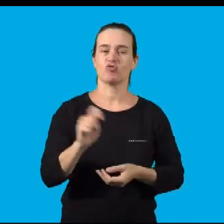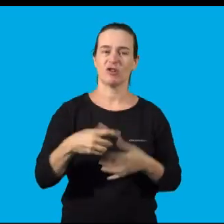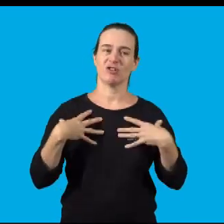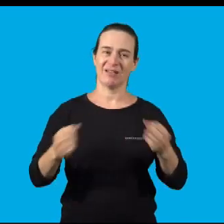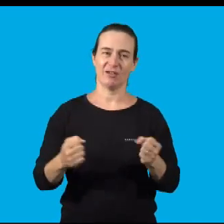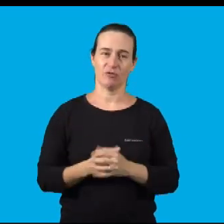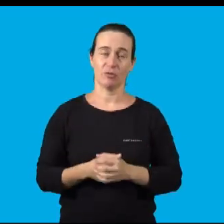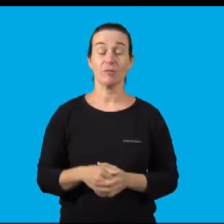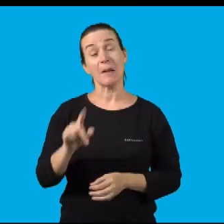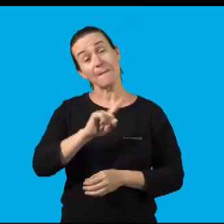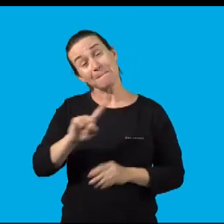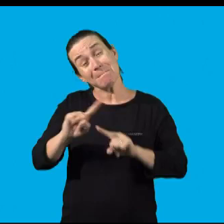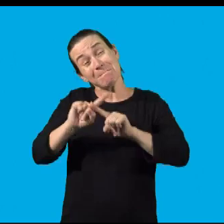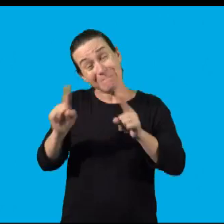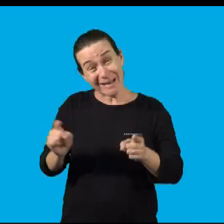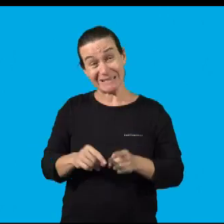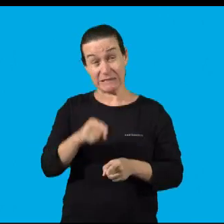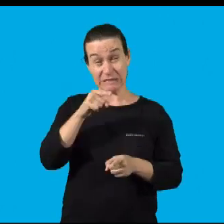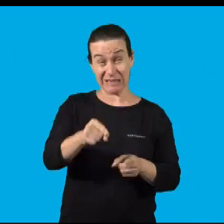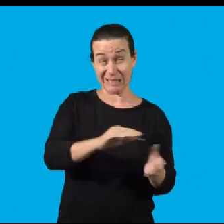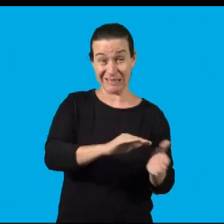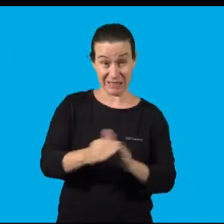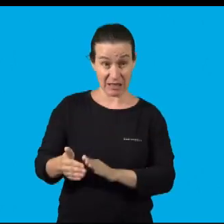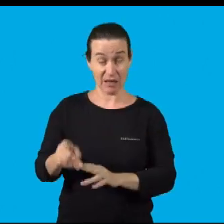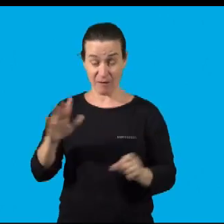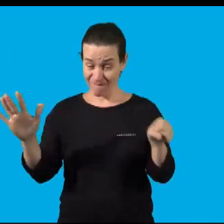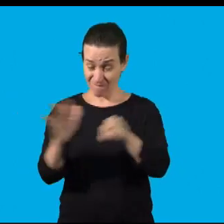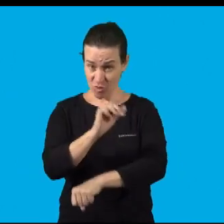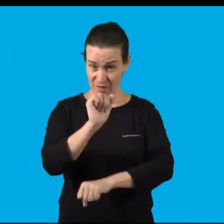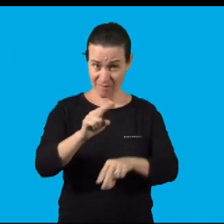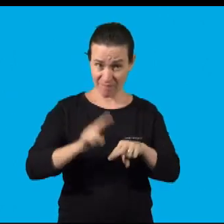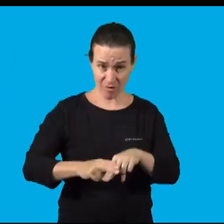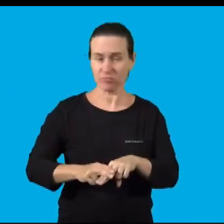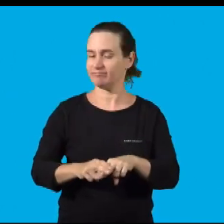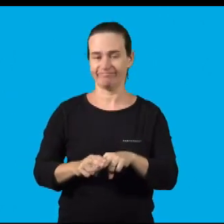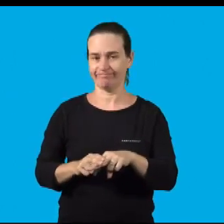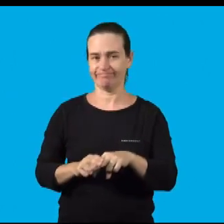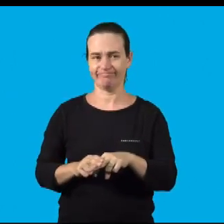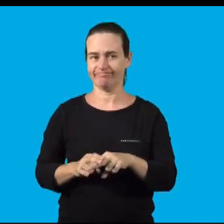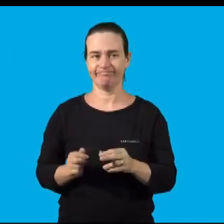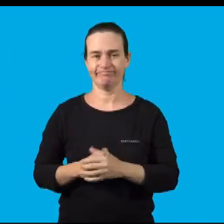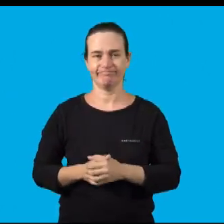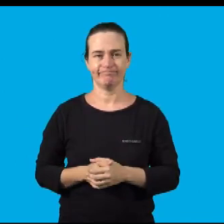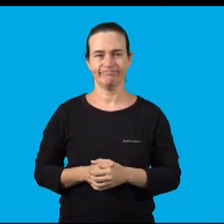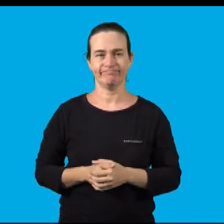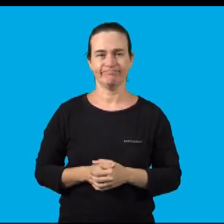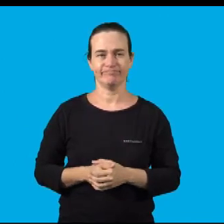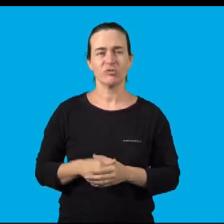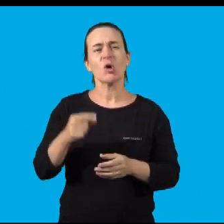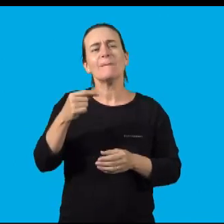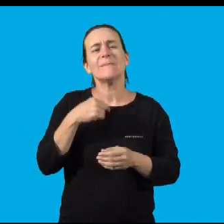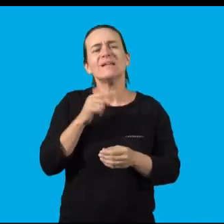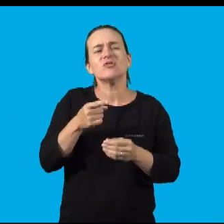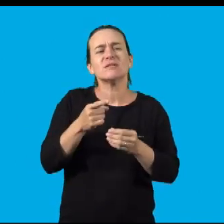is a tragic hero. However, it could be argued his demise is not entirely his own doing. So once again, we are